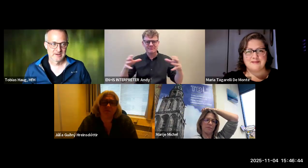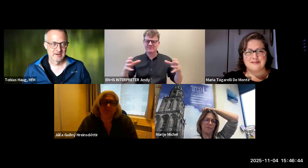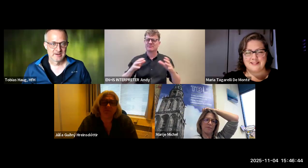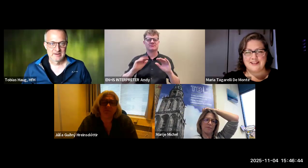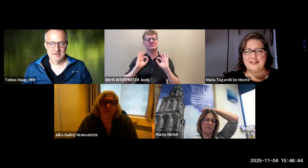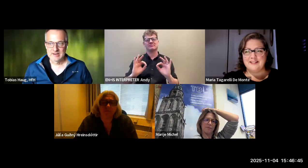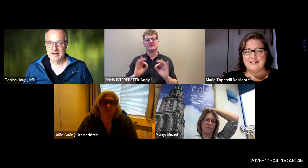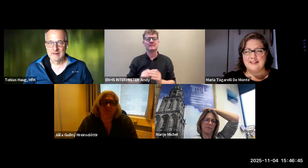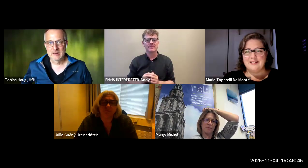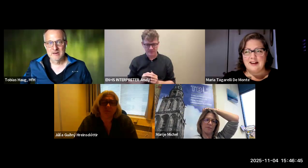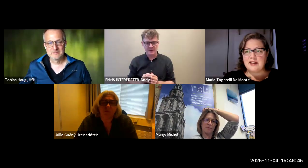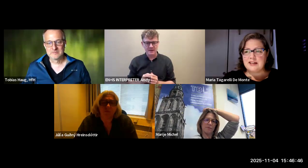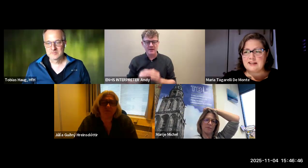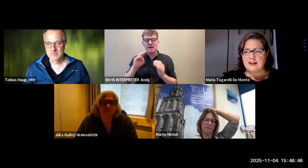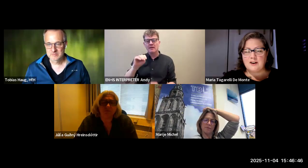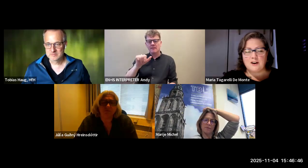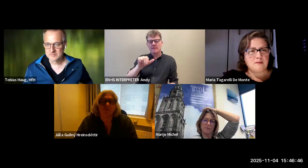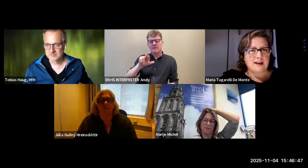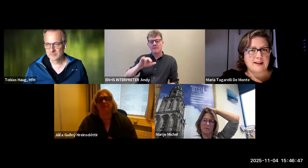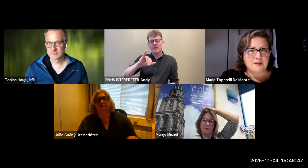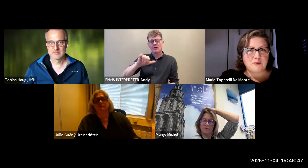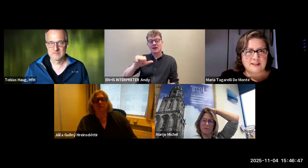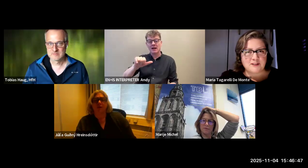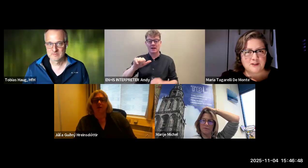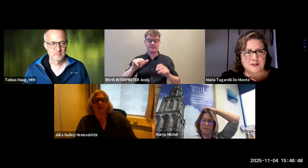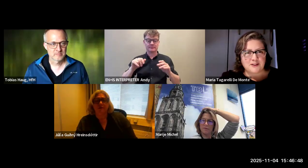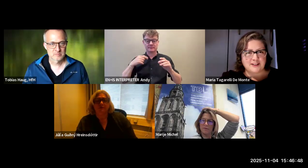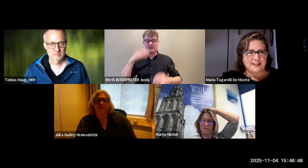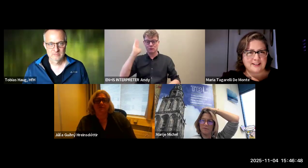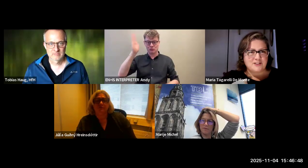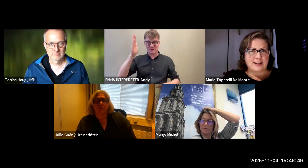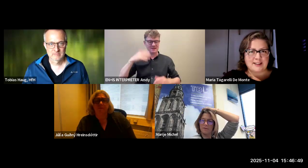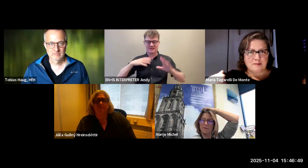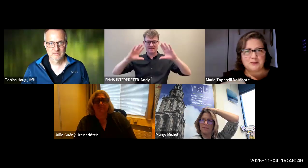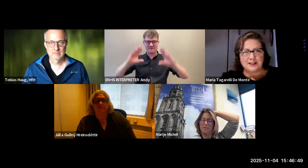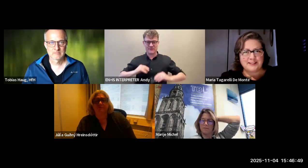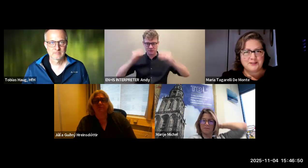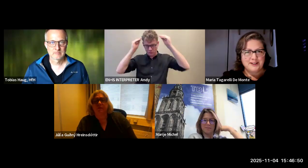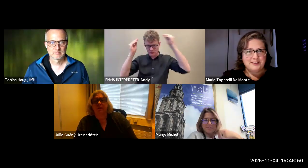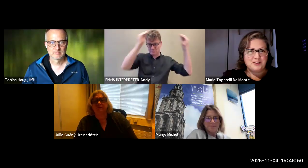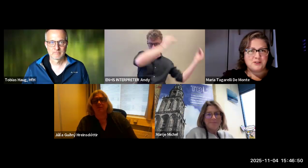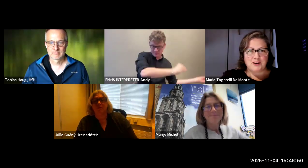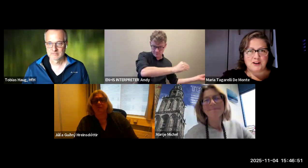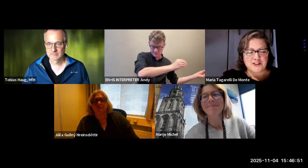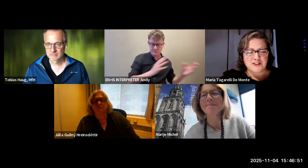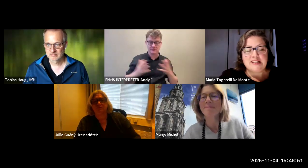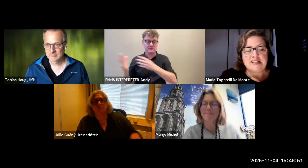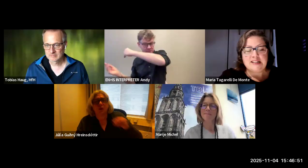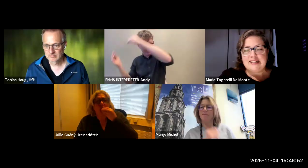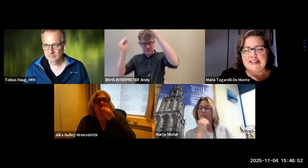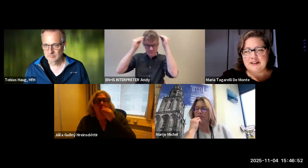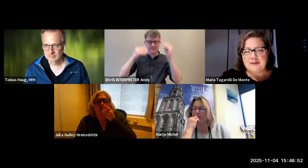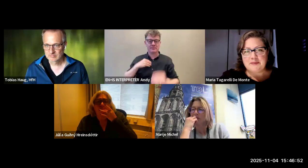us. Yeah. And if I can take off my presenter jacket and put on the one of